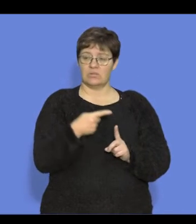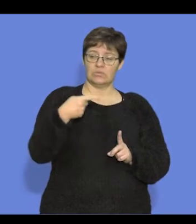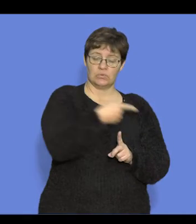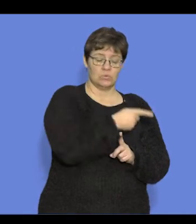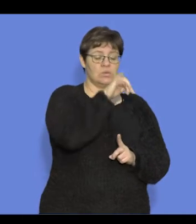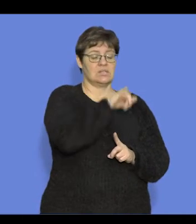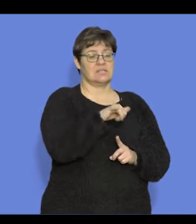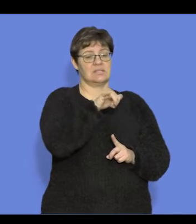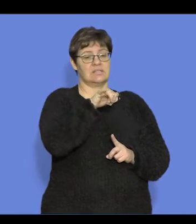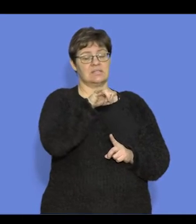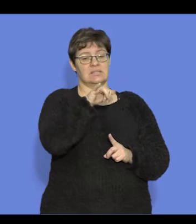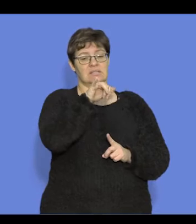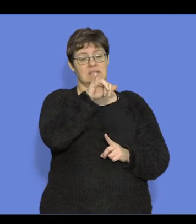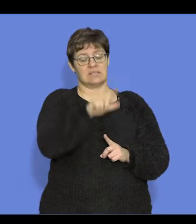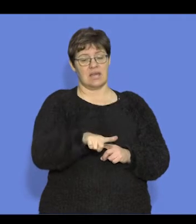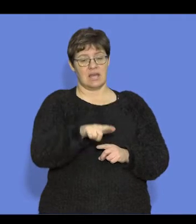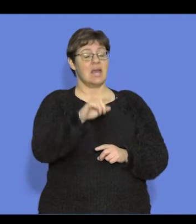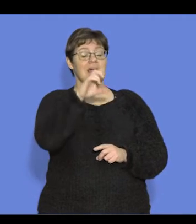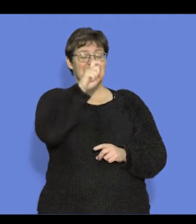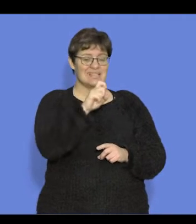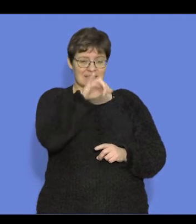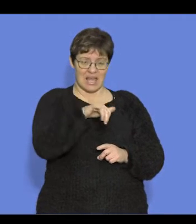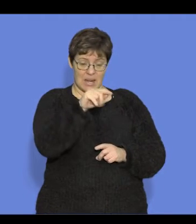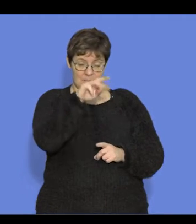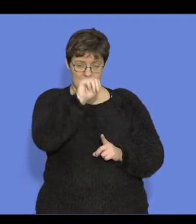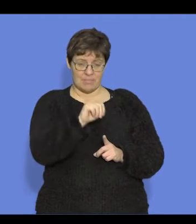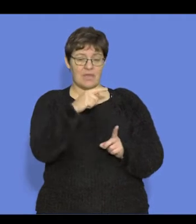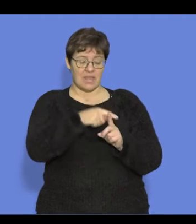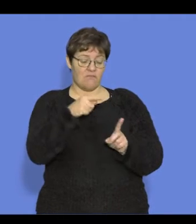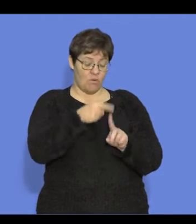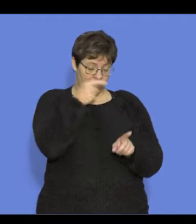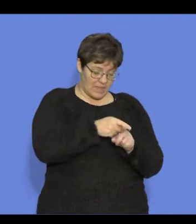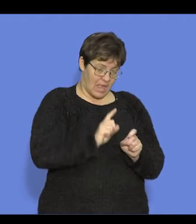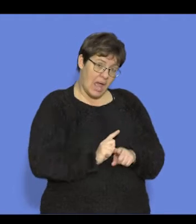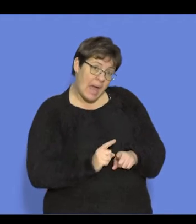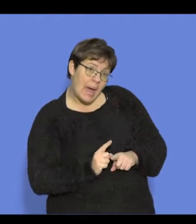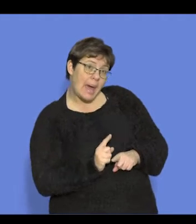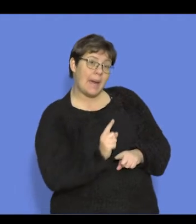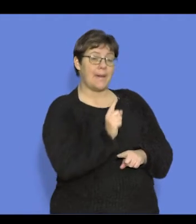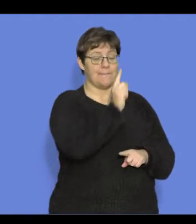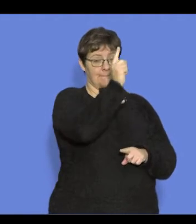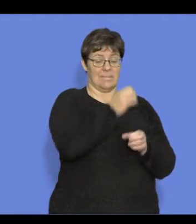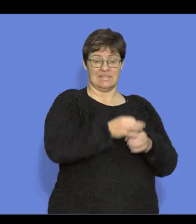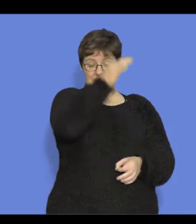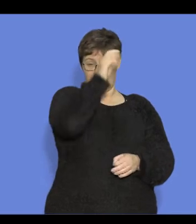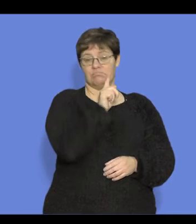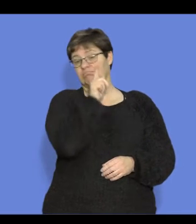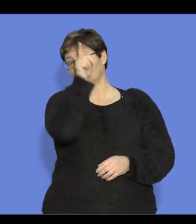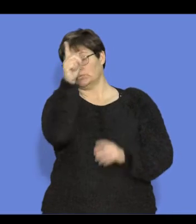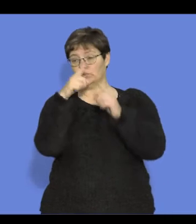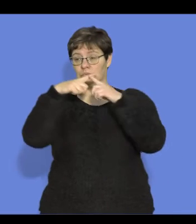the xylem vessels then go all the way up the stem of the plant and take the water to the